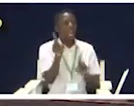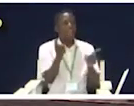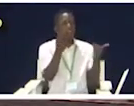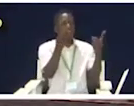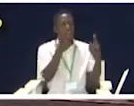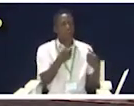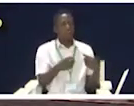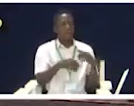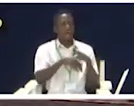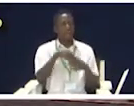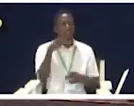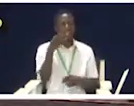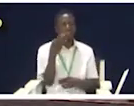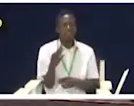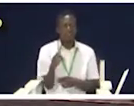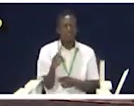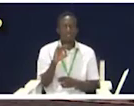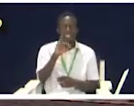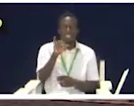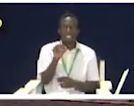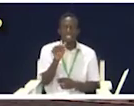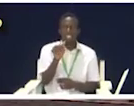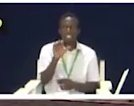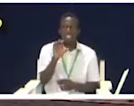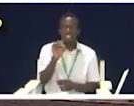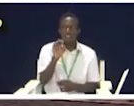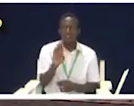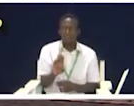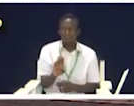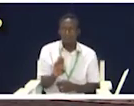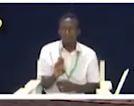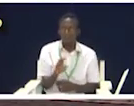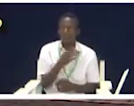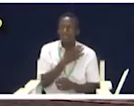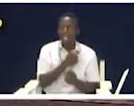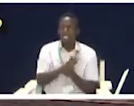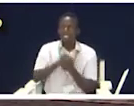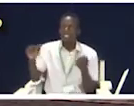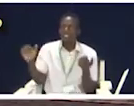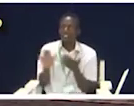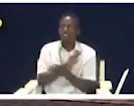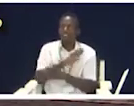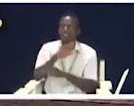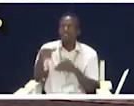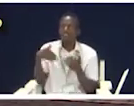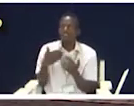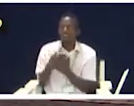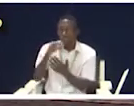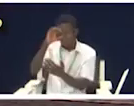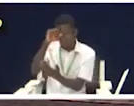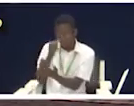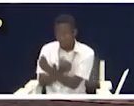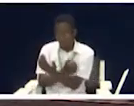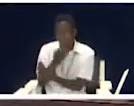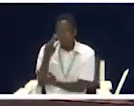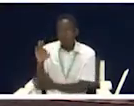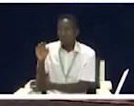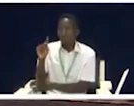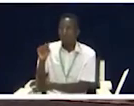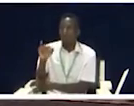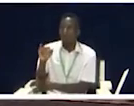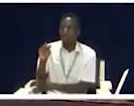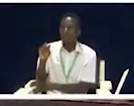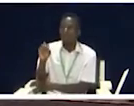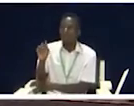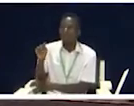shall rise out of Israel and batter the brow of Moab and destroy all the sons of tumult. That was not the end.